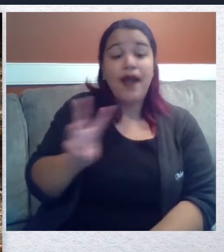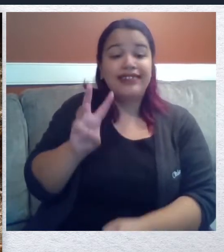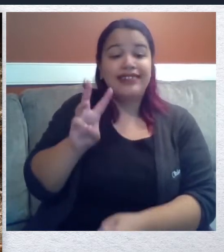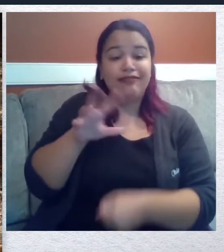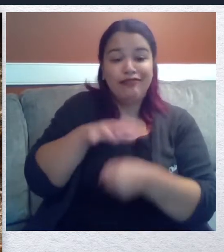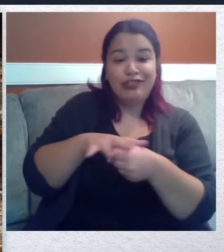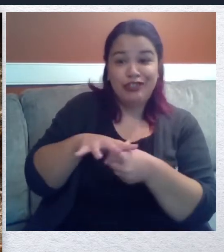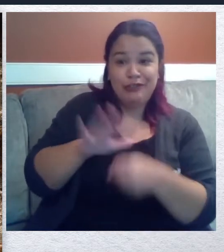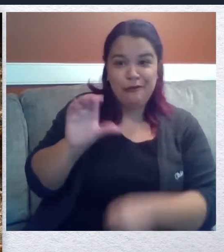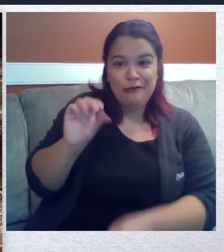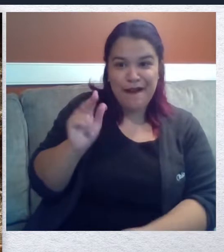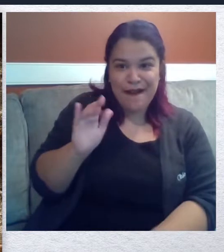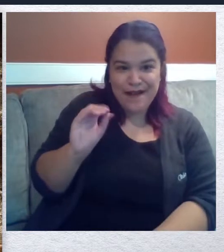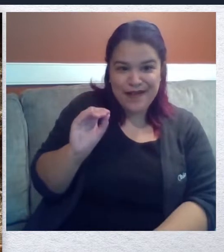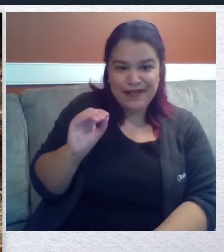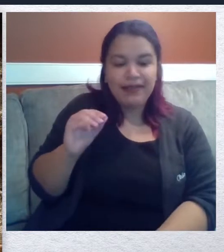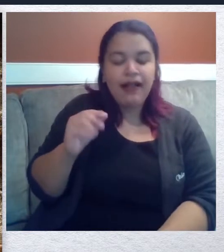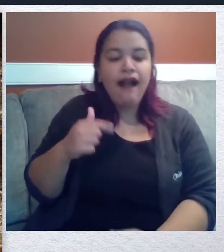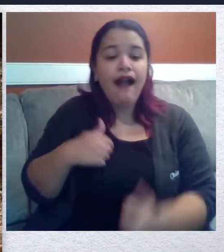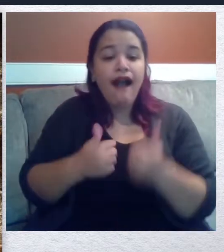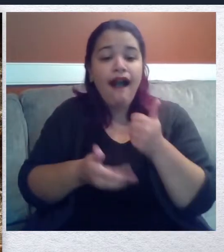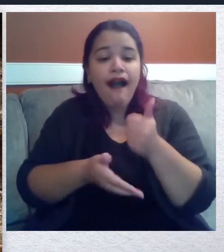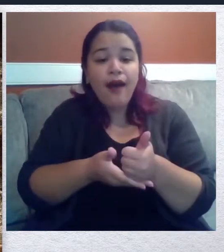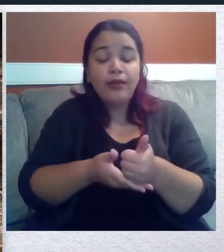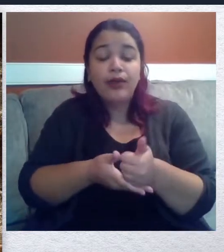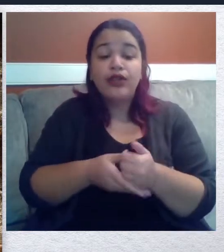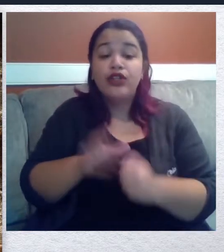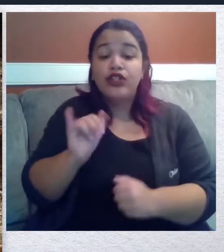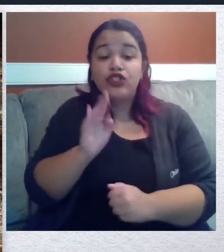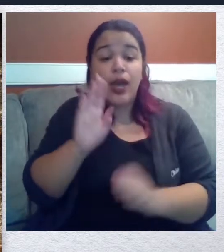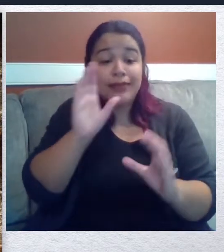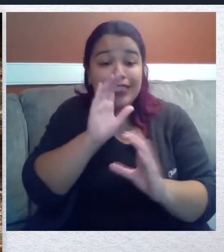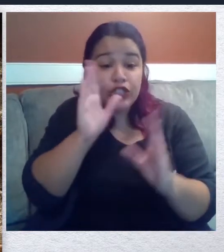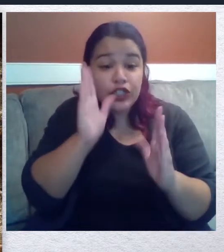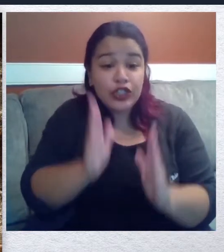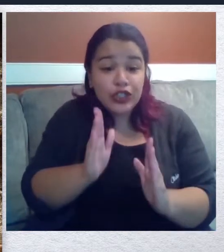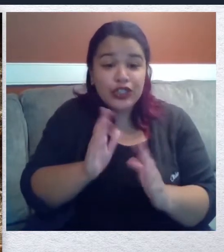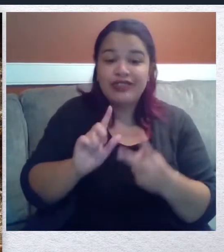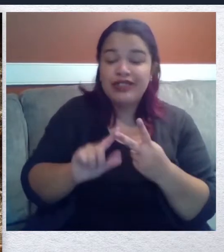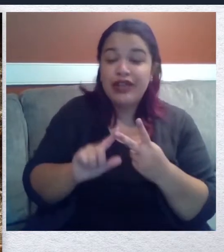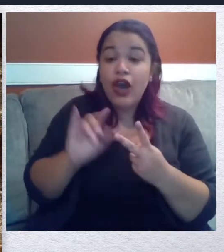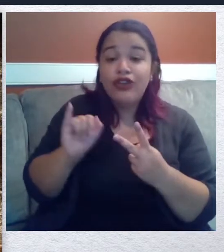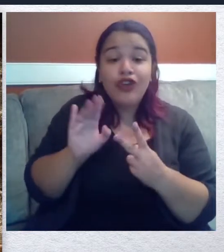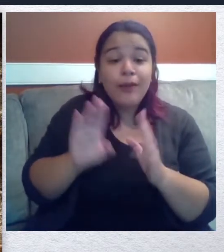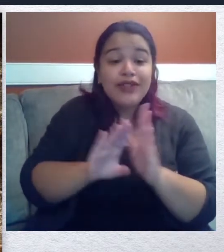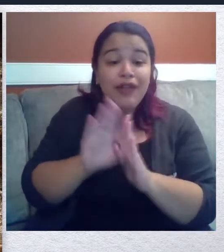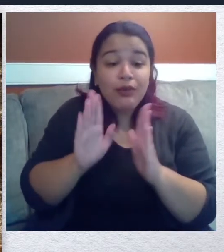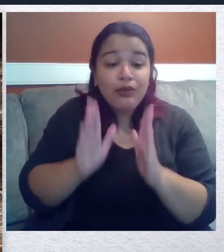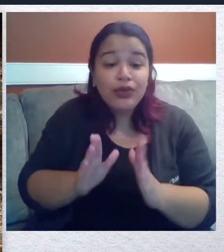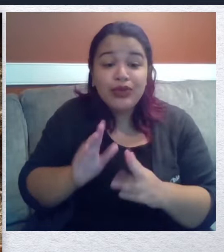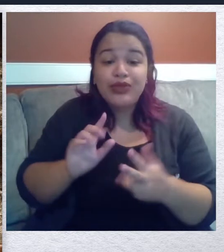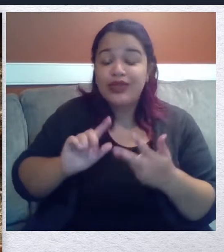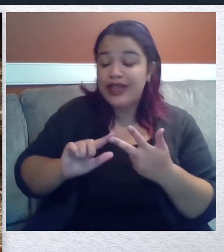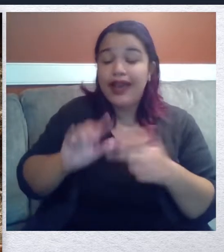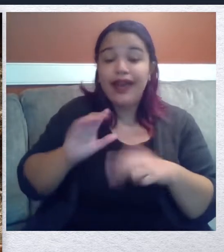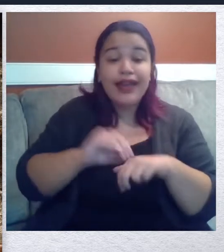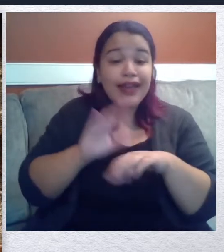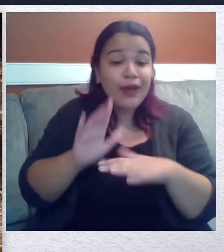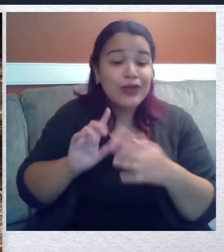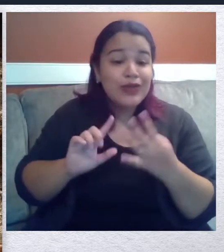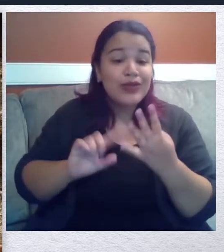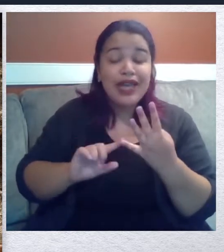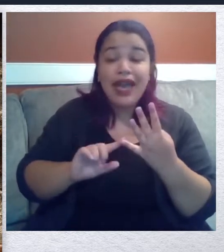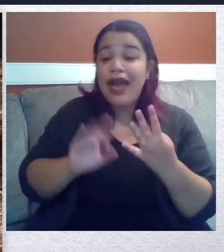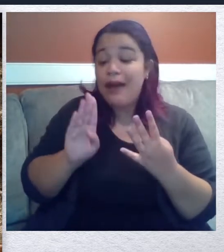business relations specialists in various ways to expedite the hiring of individuals with disabilities, with a